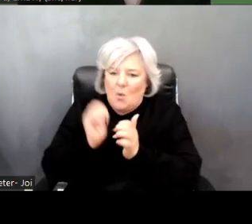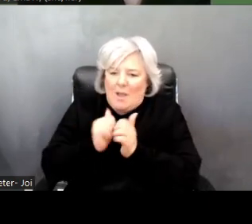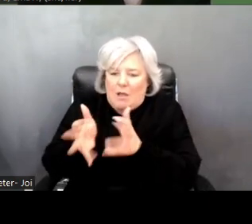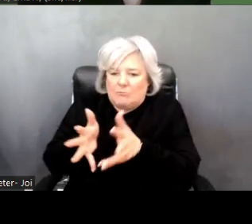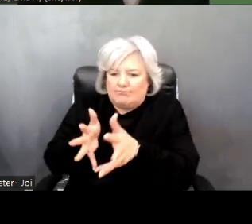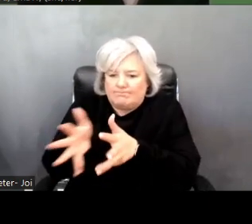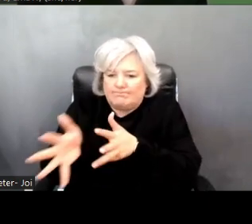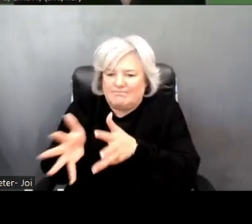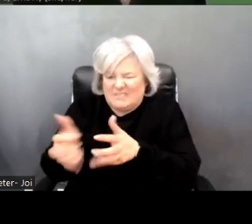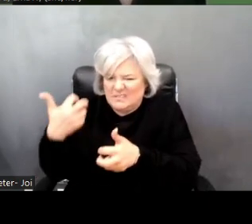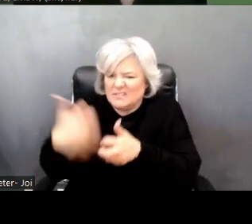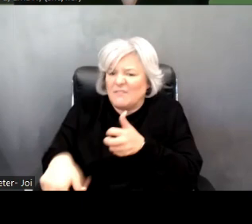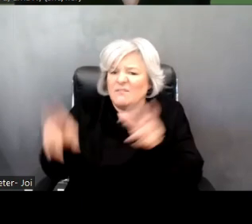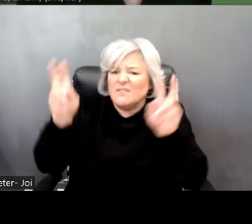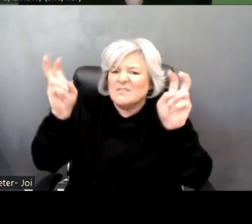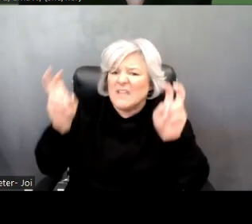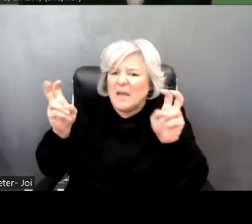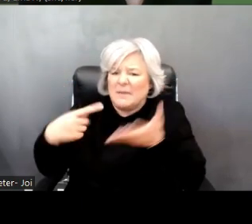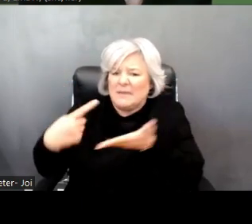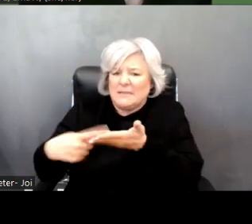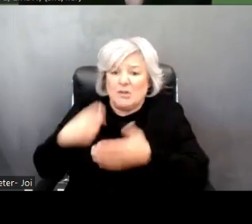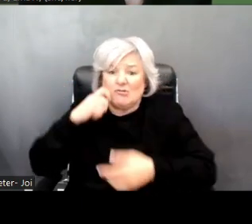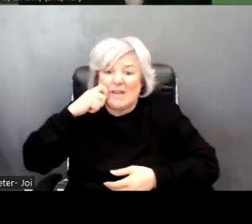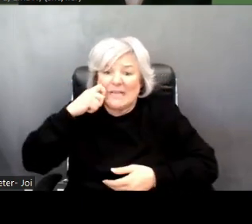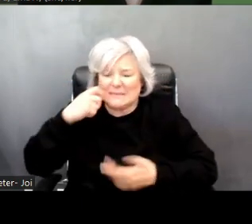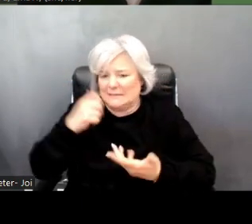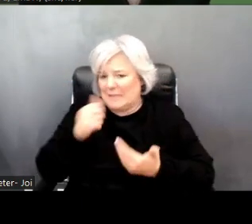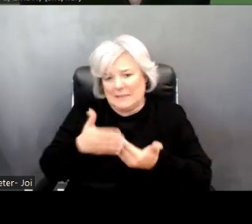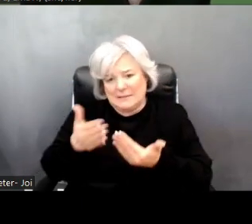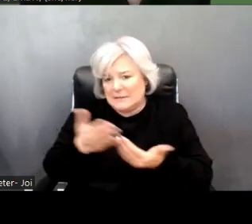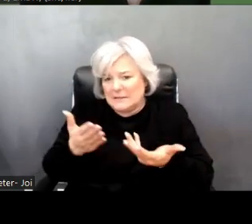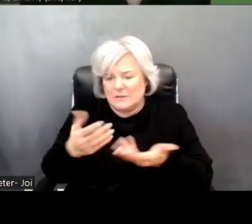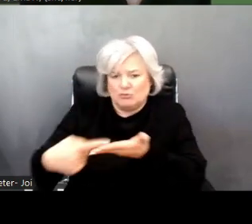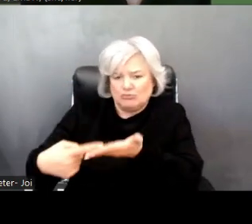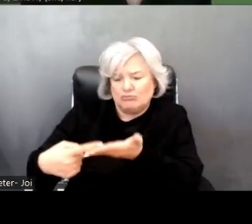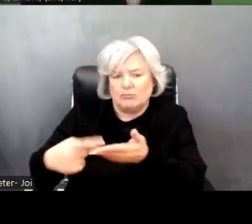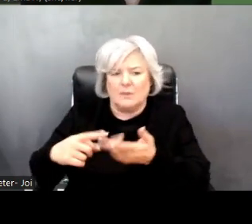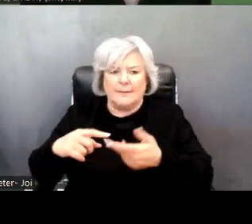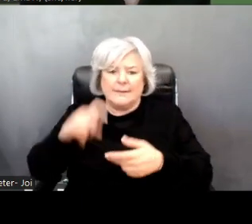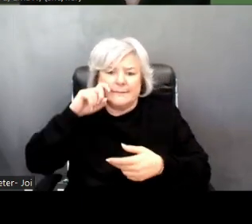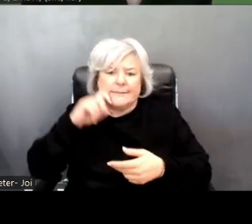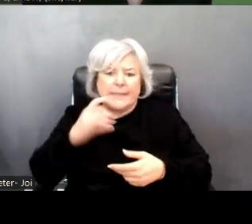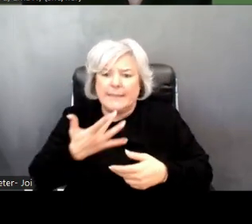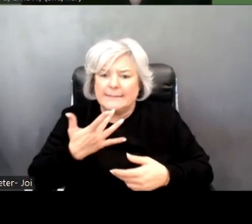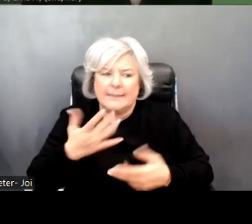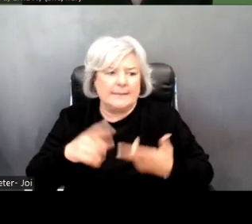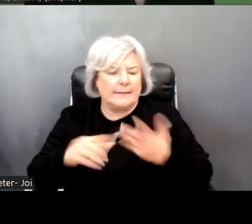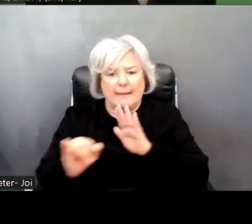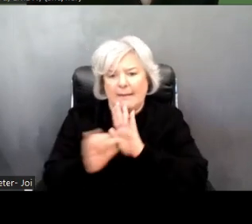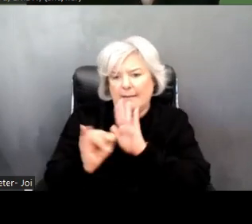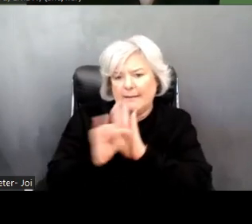difficult topics, right? Race is not an easy thing to talk about. Sexual identity, gender identity,